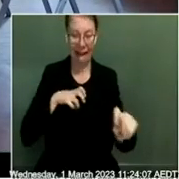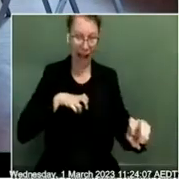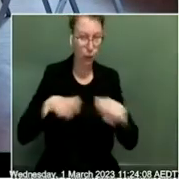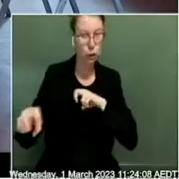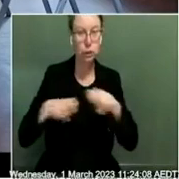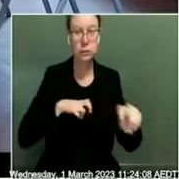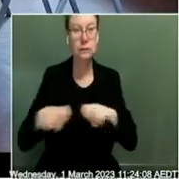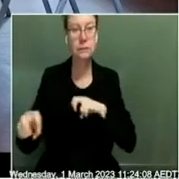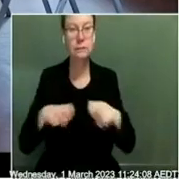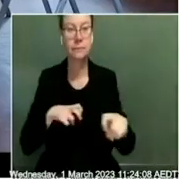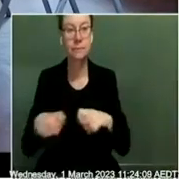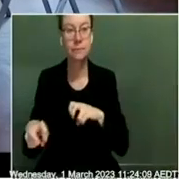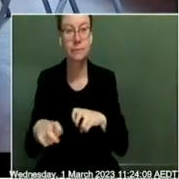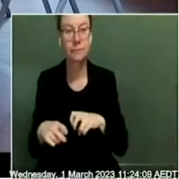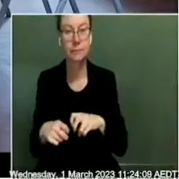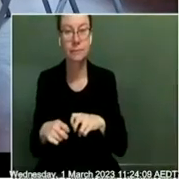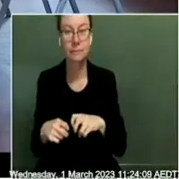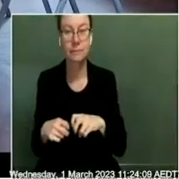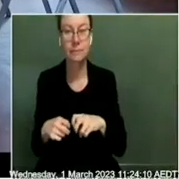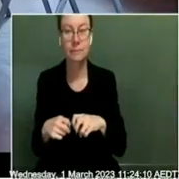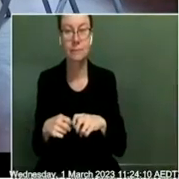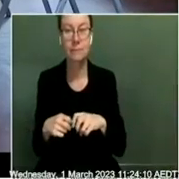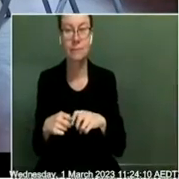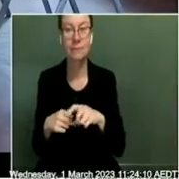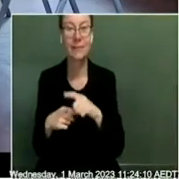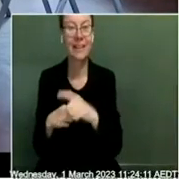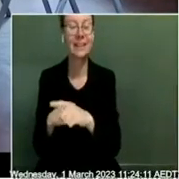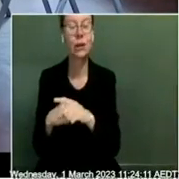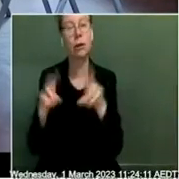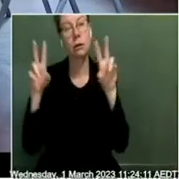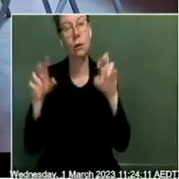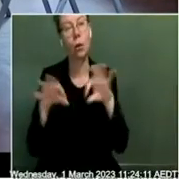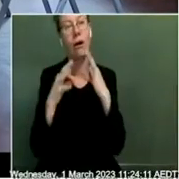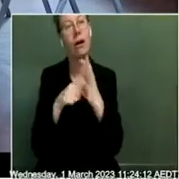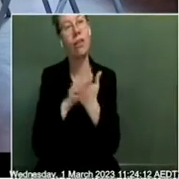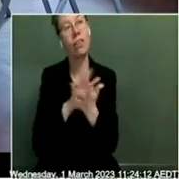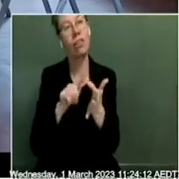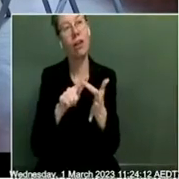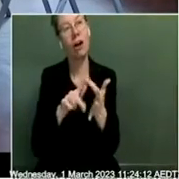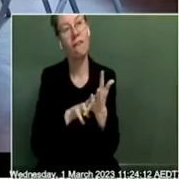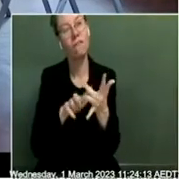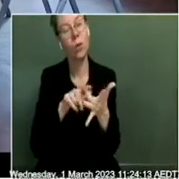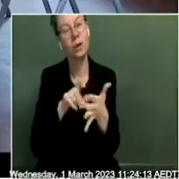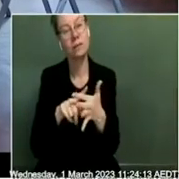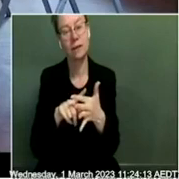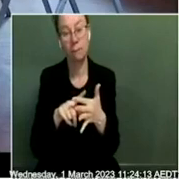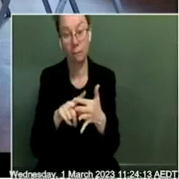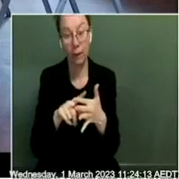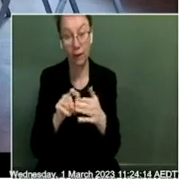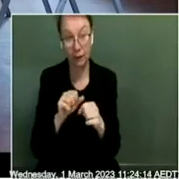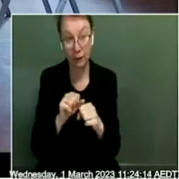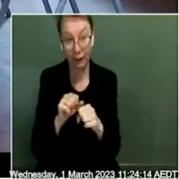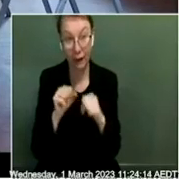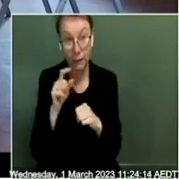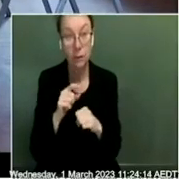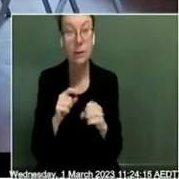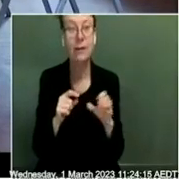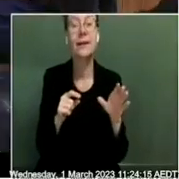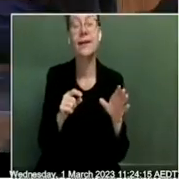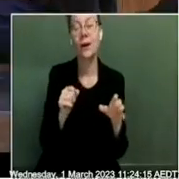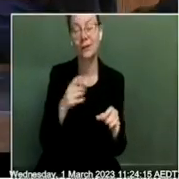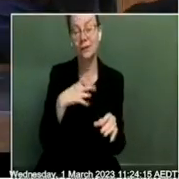voice, but the voice of that's our what voters. I want to go there with you, Eleanor, because as commissioners, like, I know you're all.